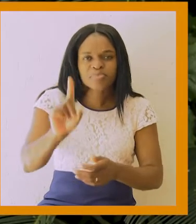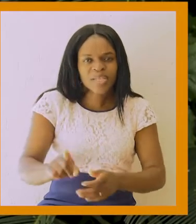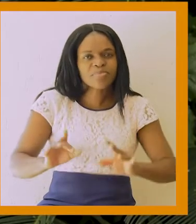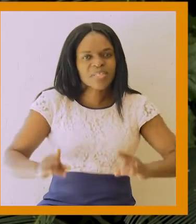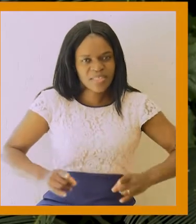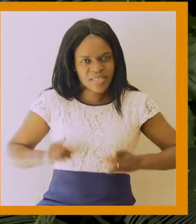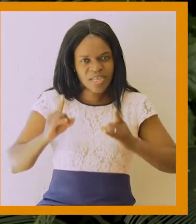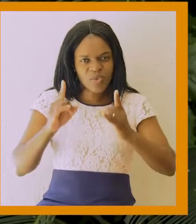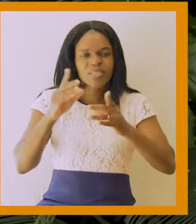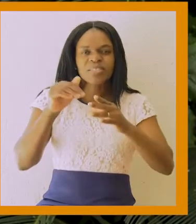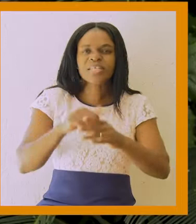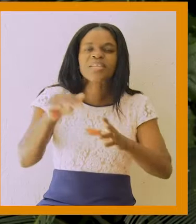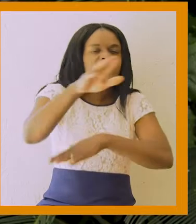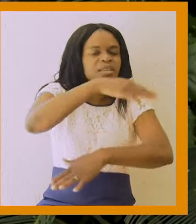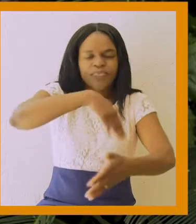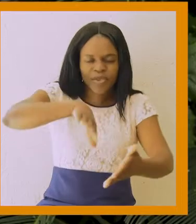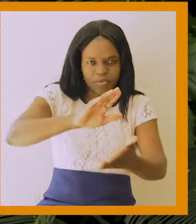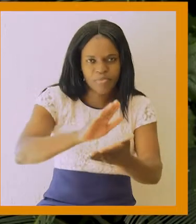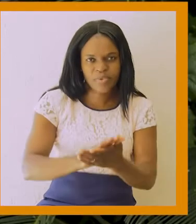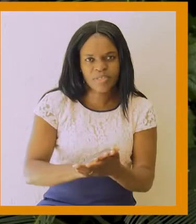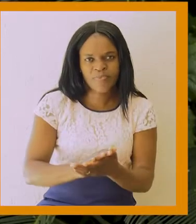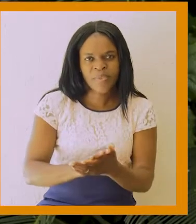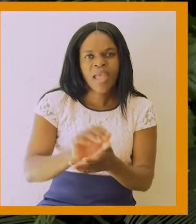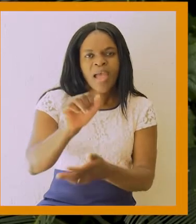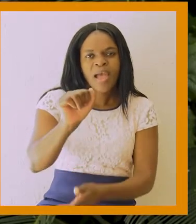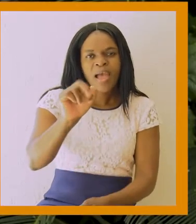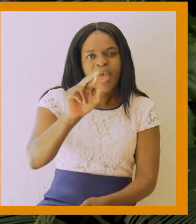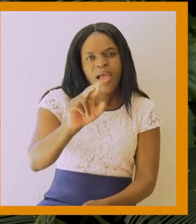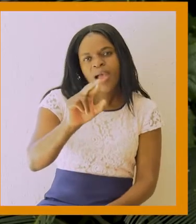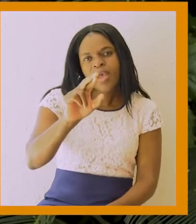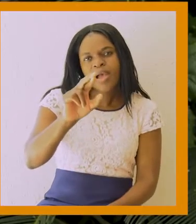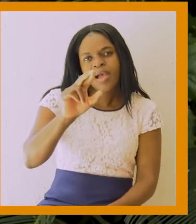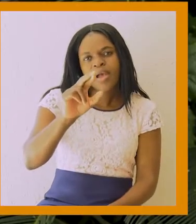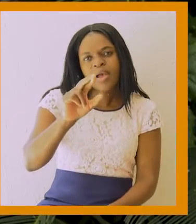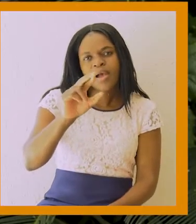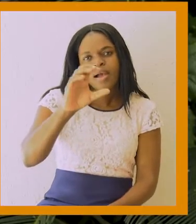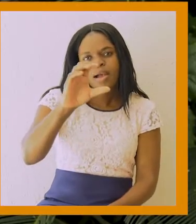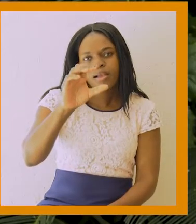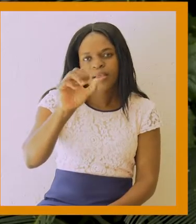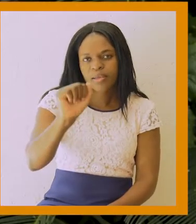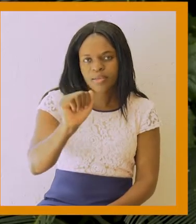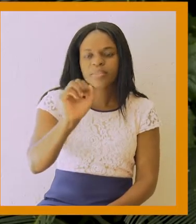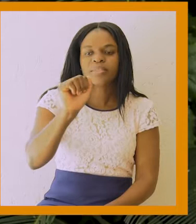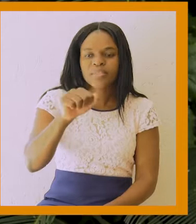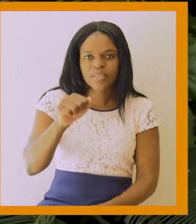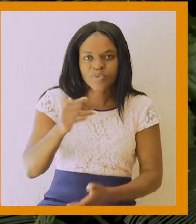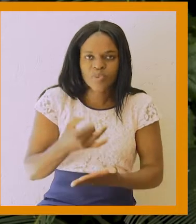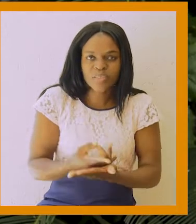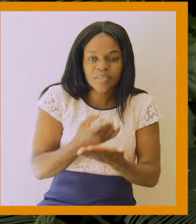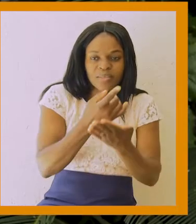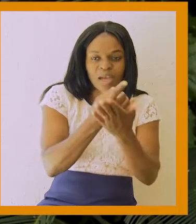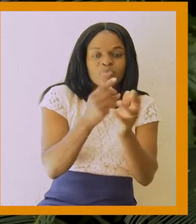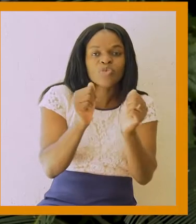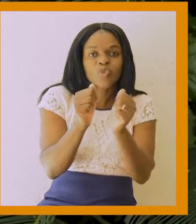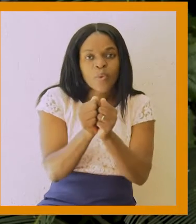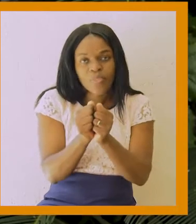those aspects, such that we can say someone is healthy. So at ARC, we look at that. Once the survivor comes in, mm-hmm.